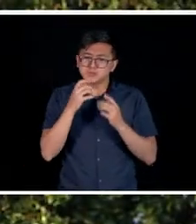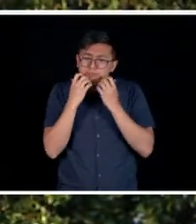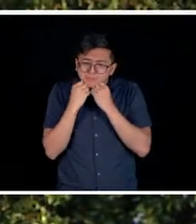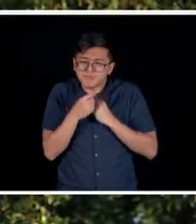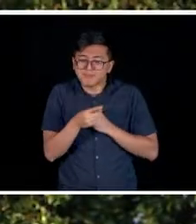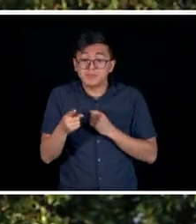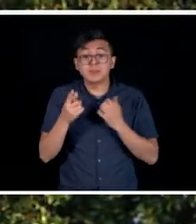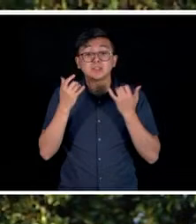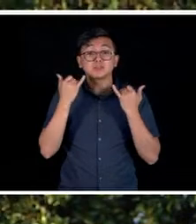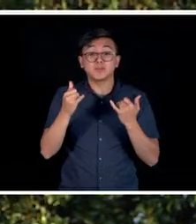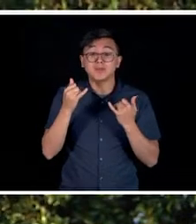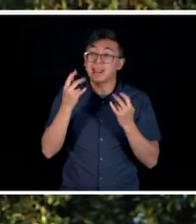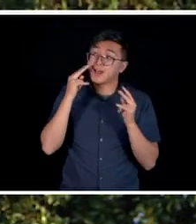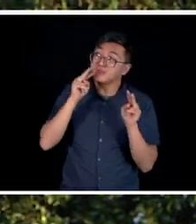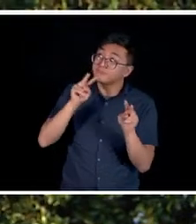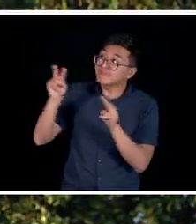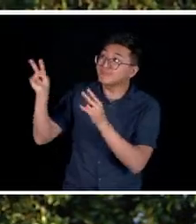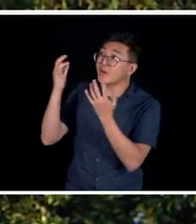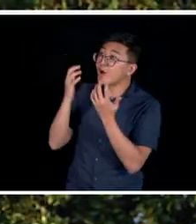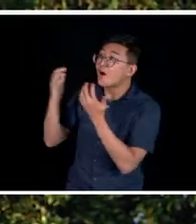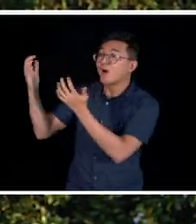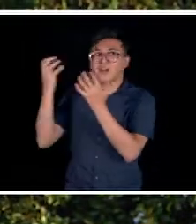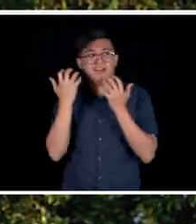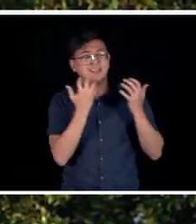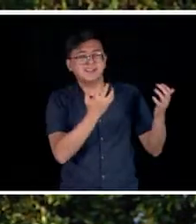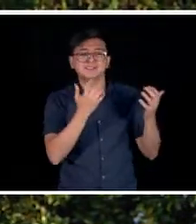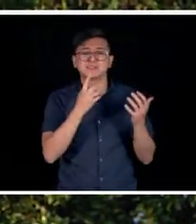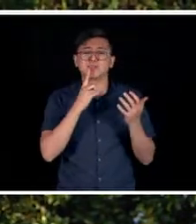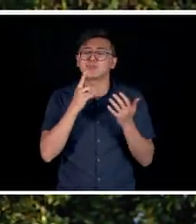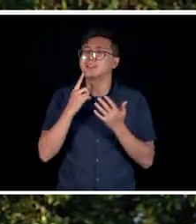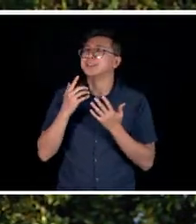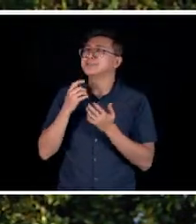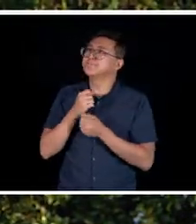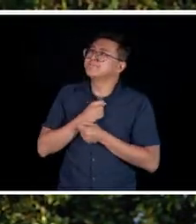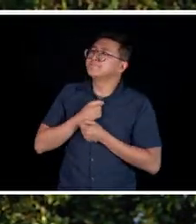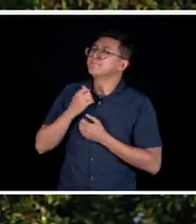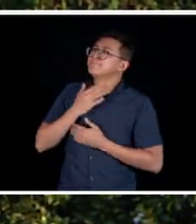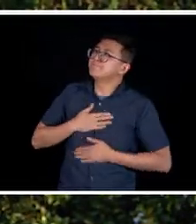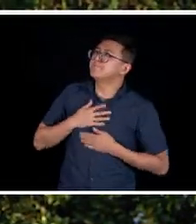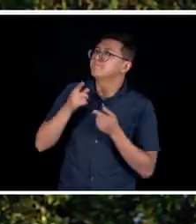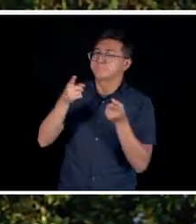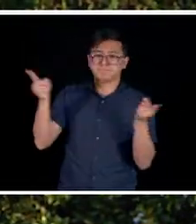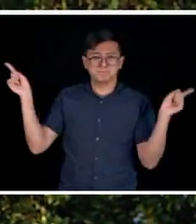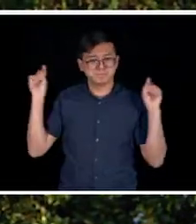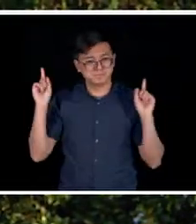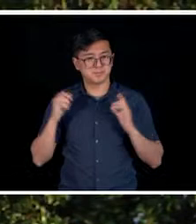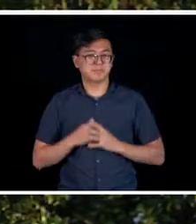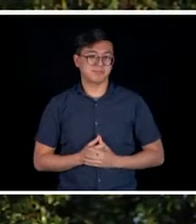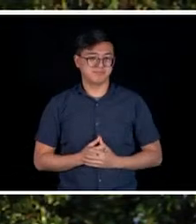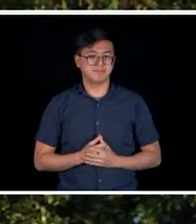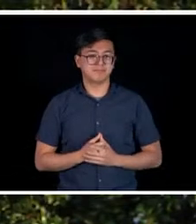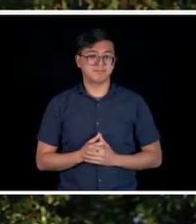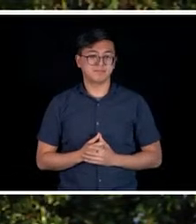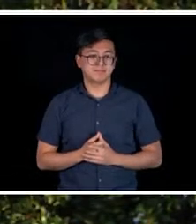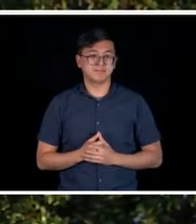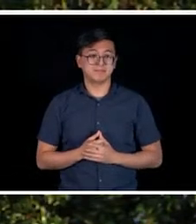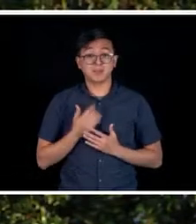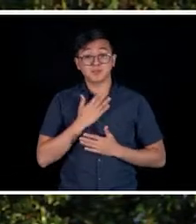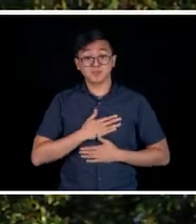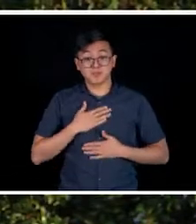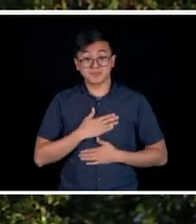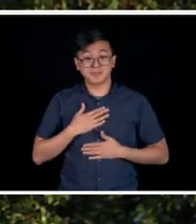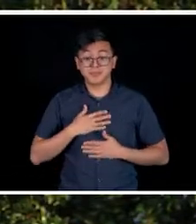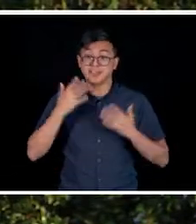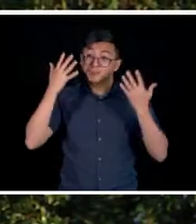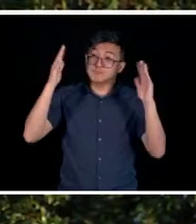the audience and express your gratitude for the amazing support team that you have had. If you can please applaud